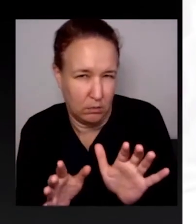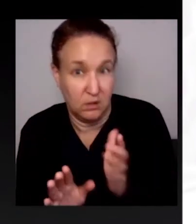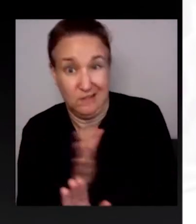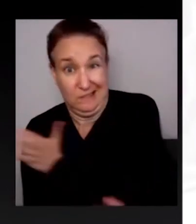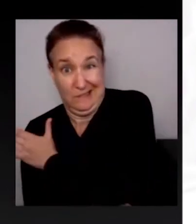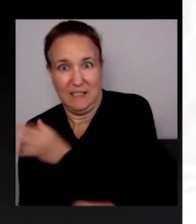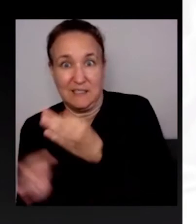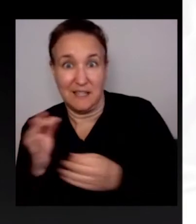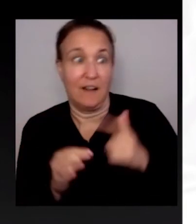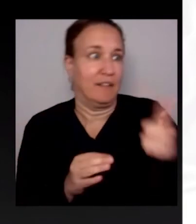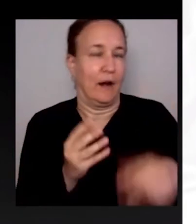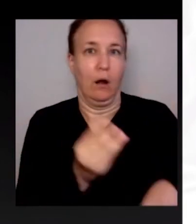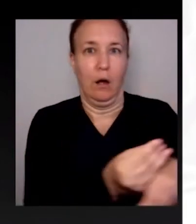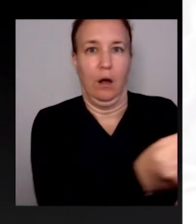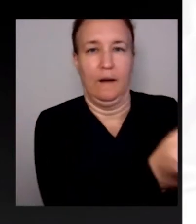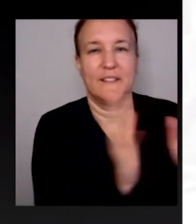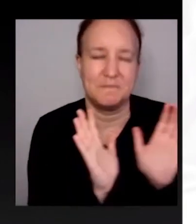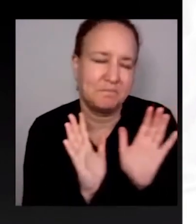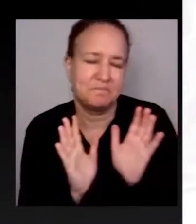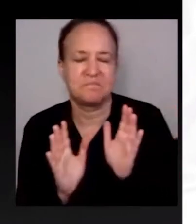of trying to tack it on later.